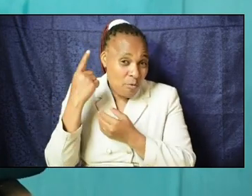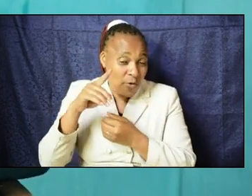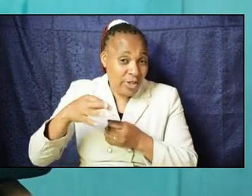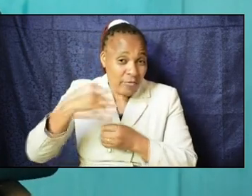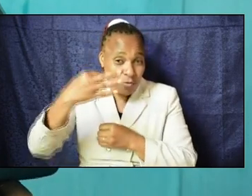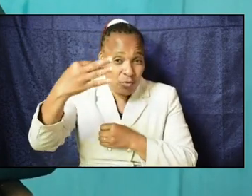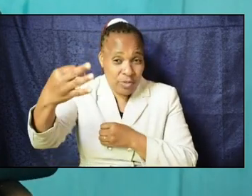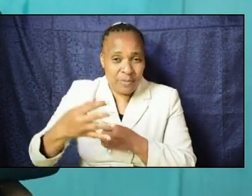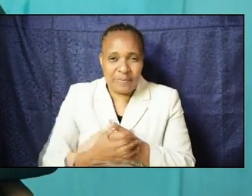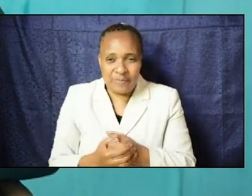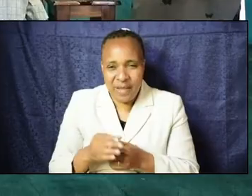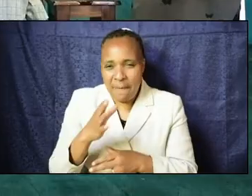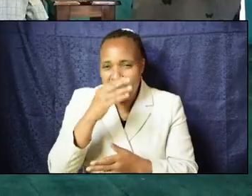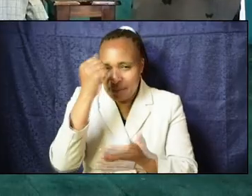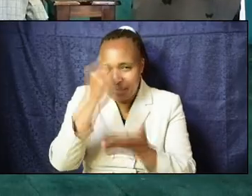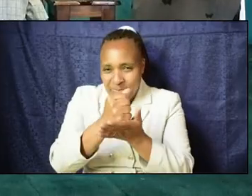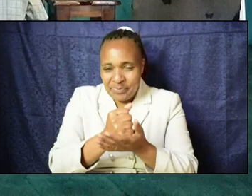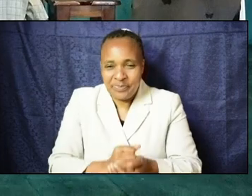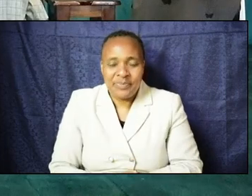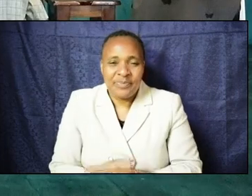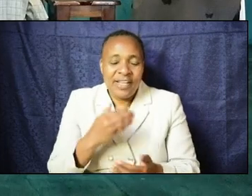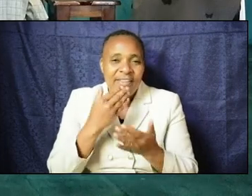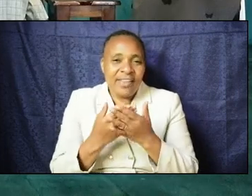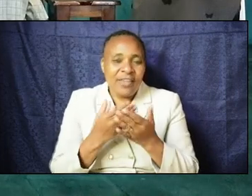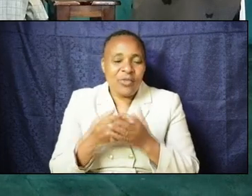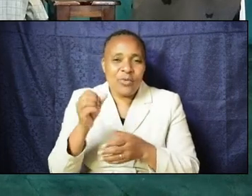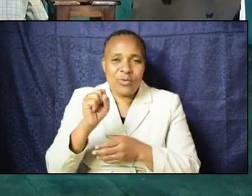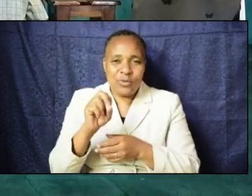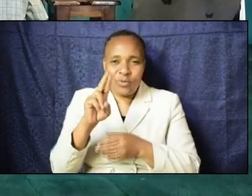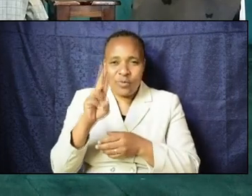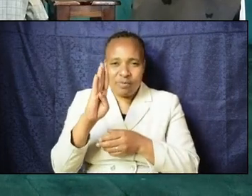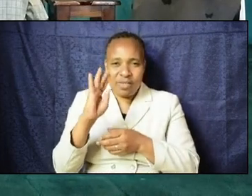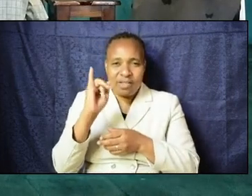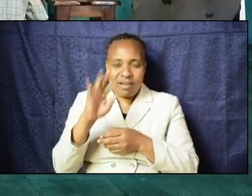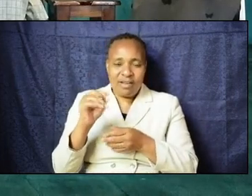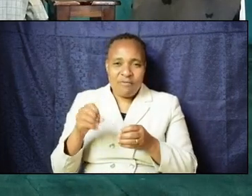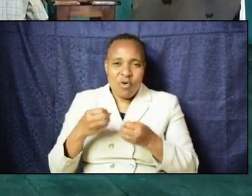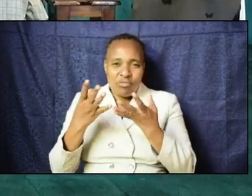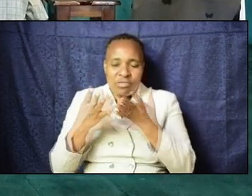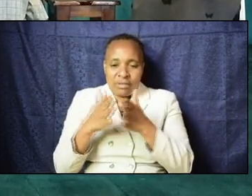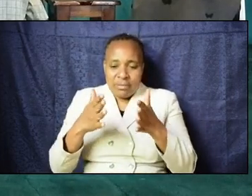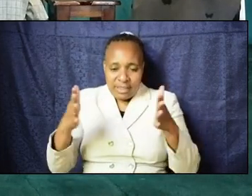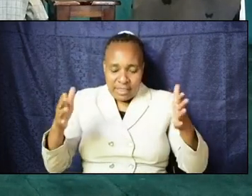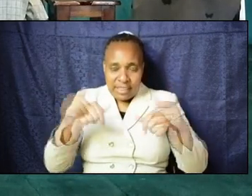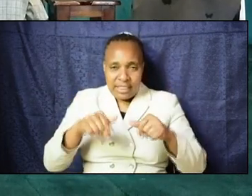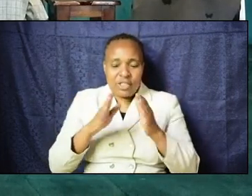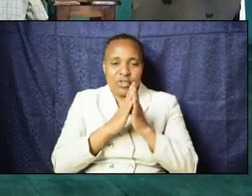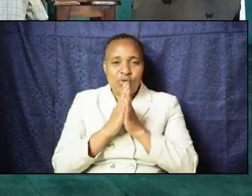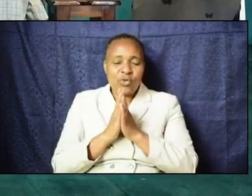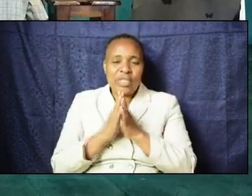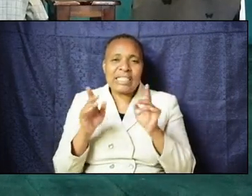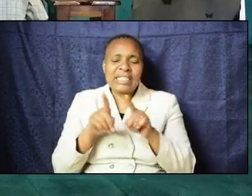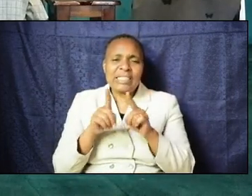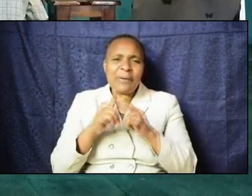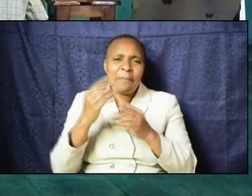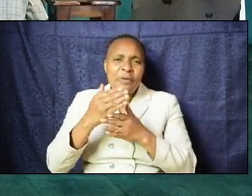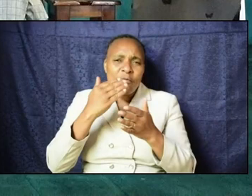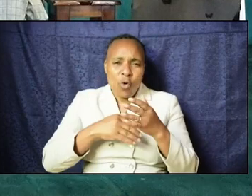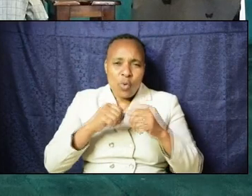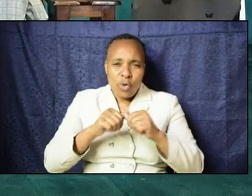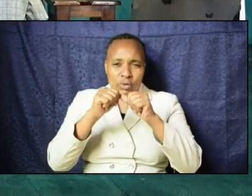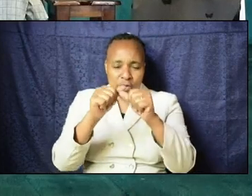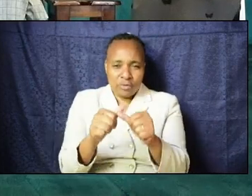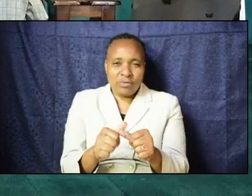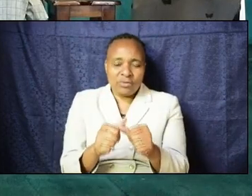future. Amen. Thank you, Subira, for elaborating on that story. And even before we